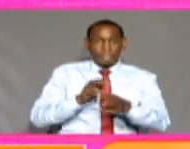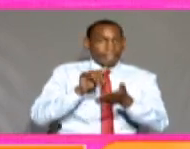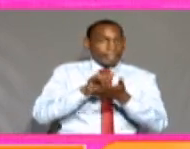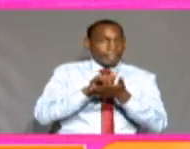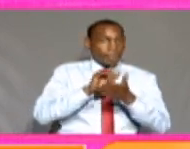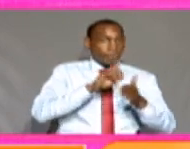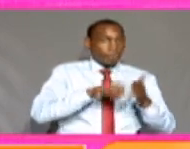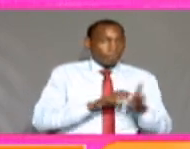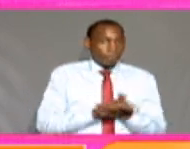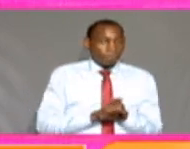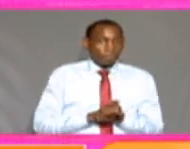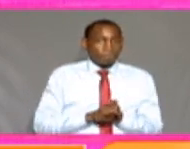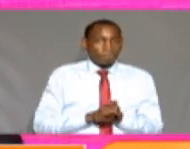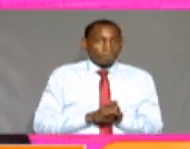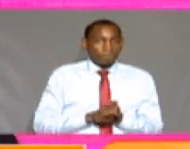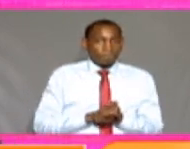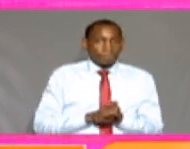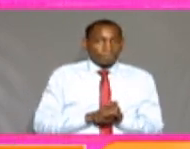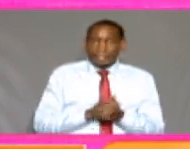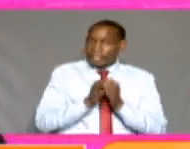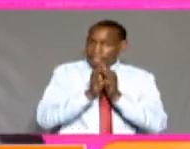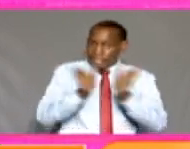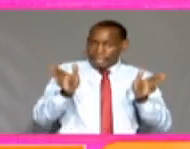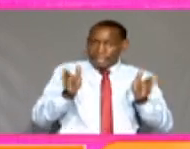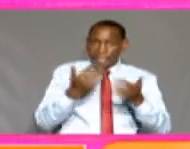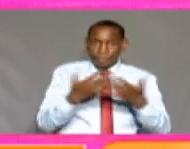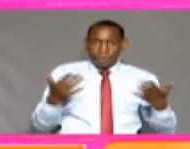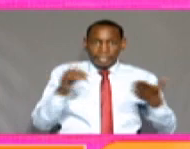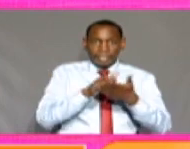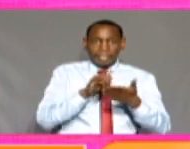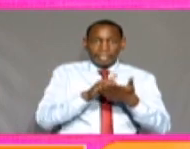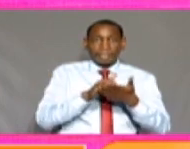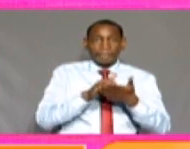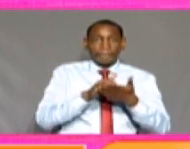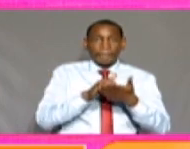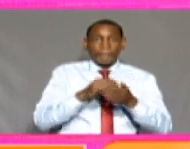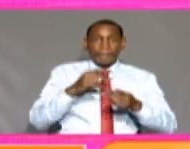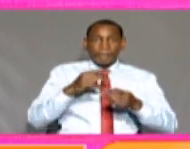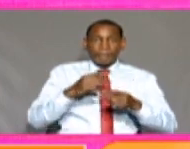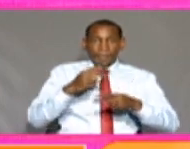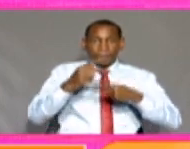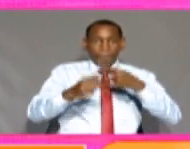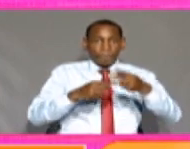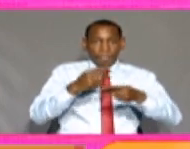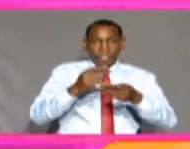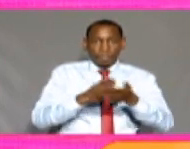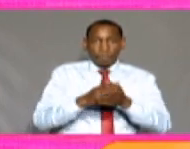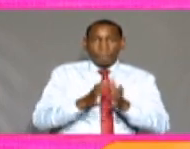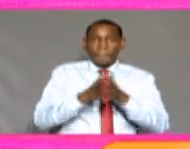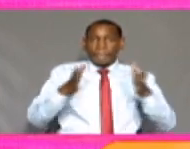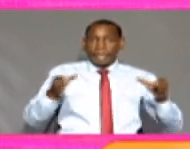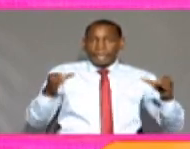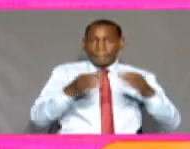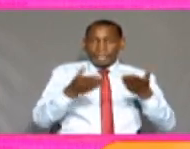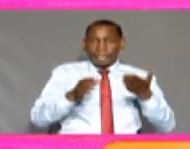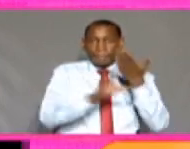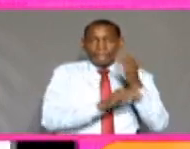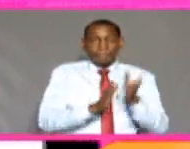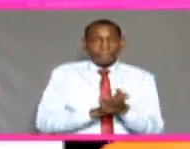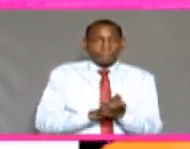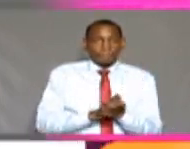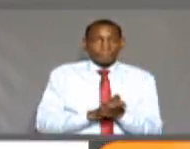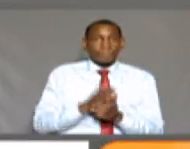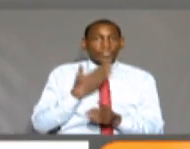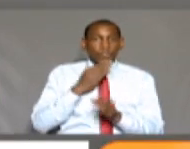that largely the products that are processed by the established companies in this country are safe.